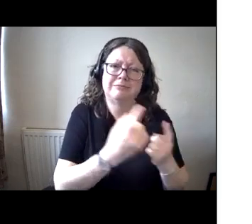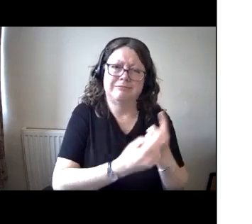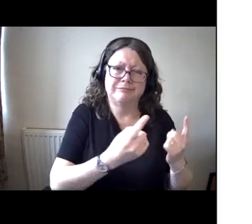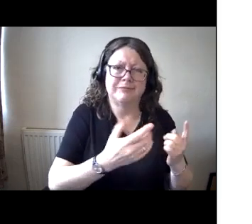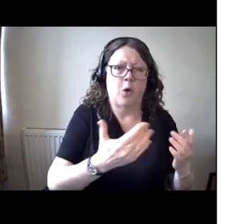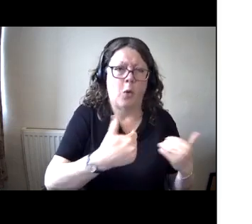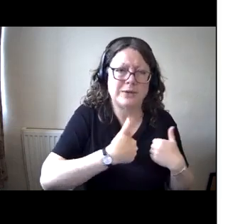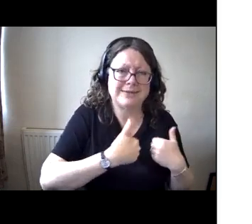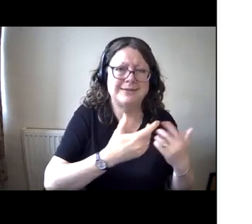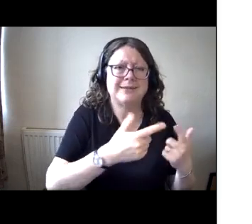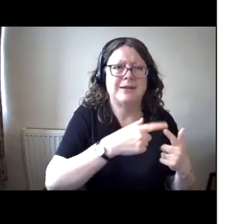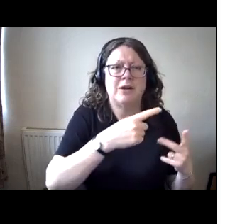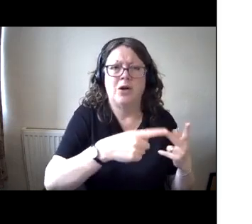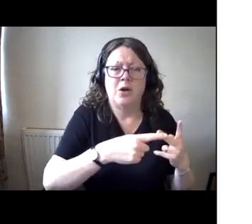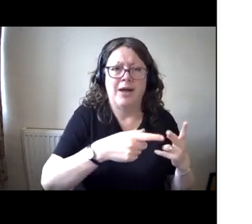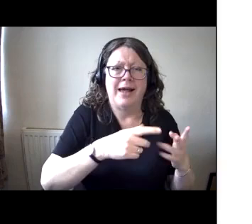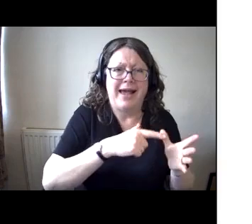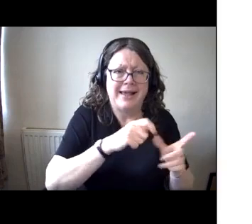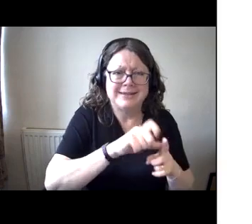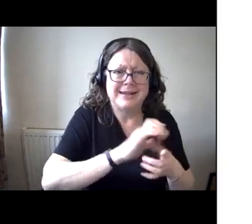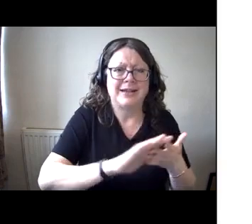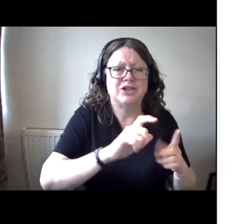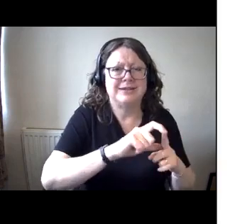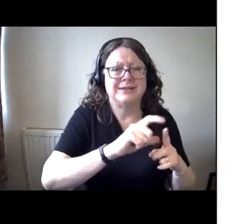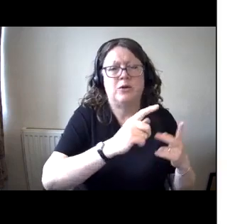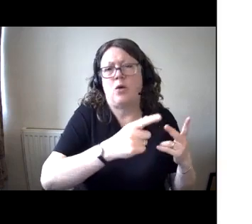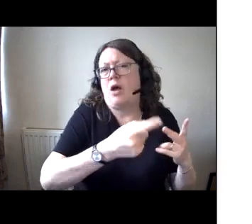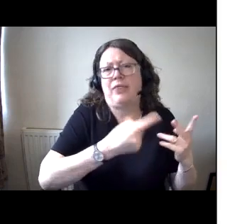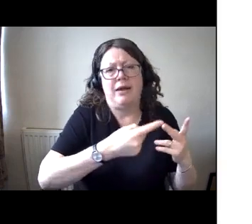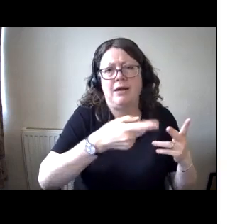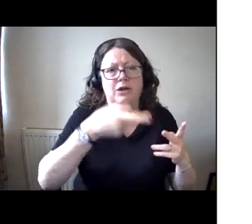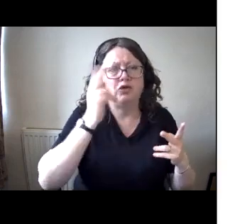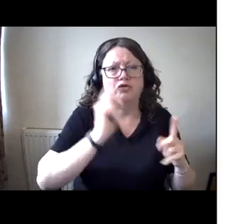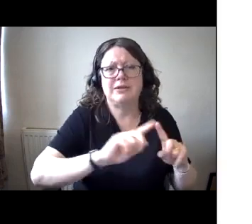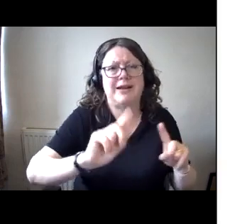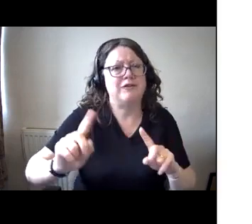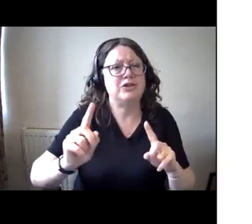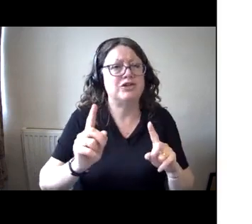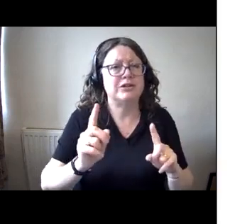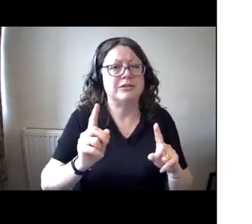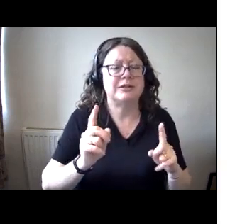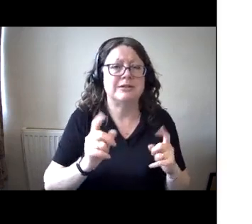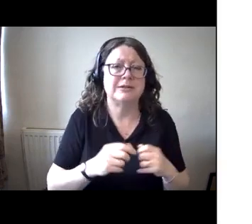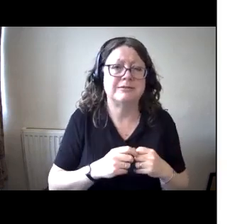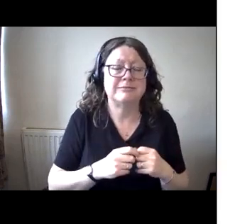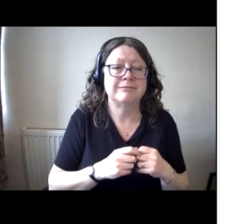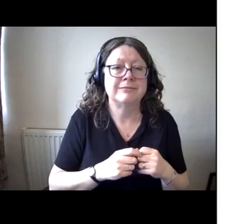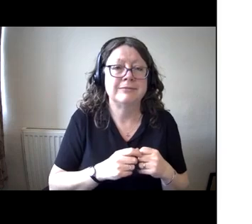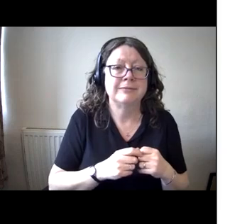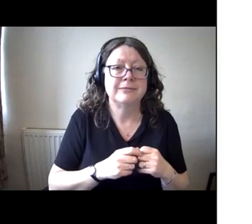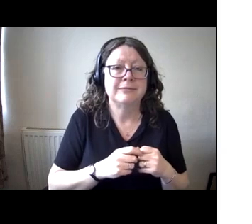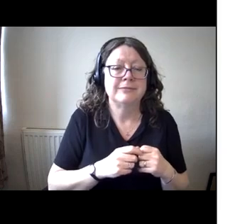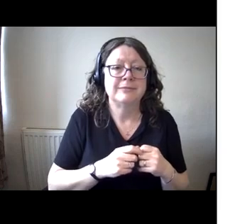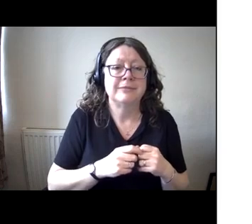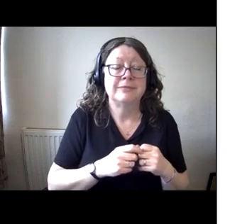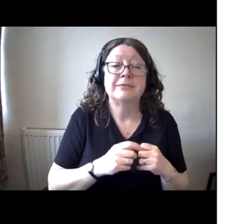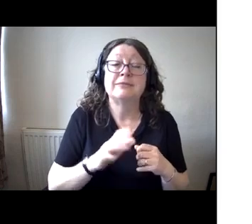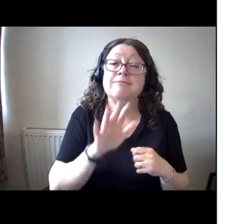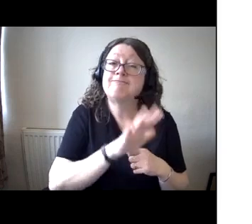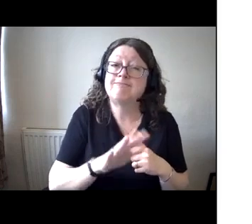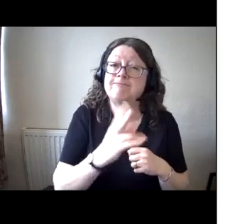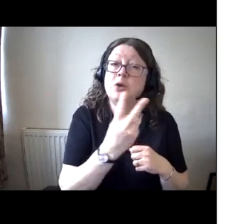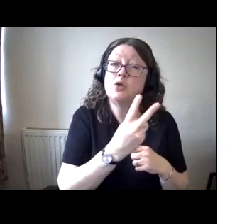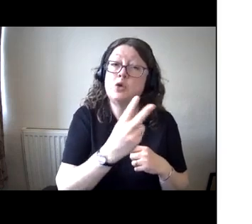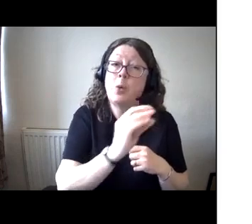other neurodivergent conditions. So in terms of those neurodivergent conditions, 20% of the